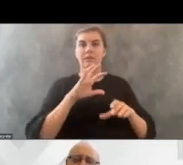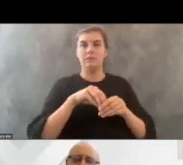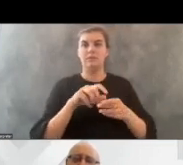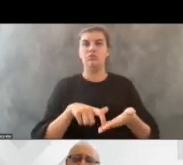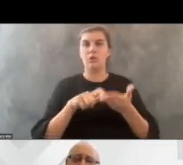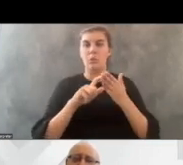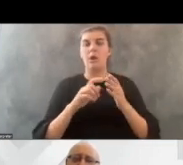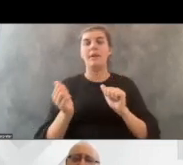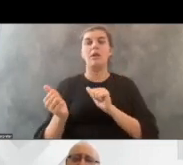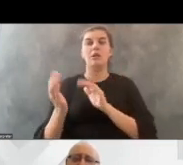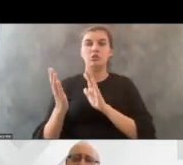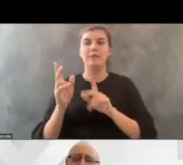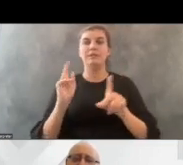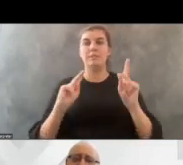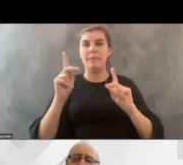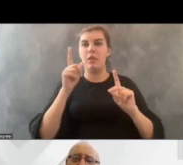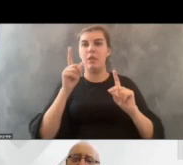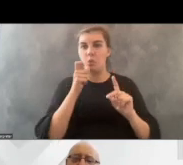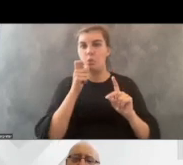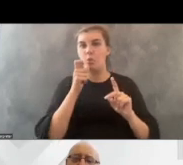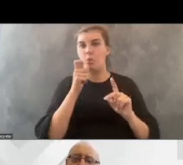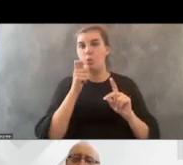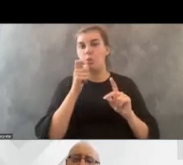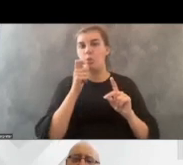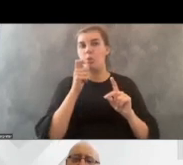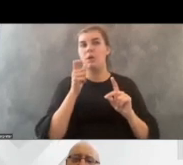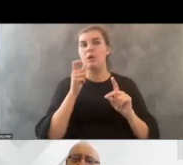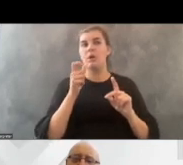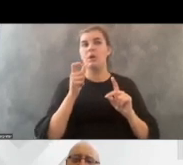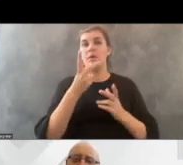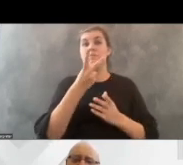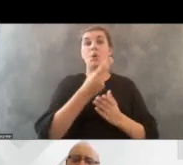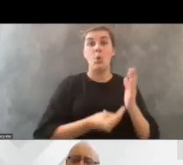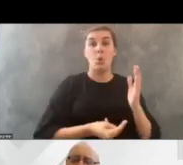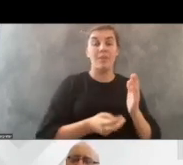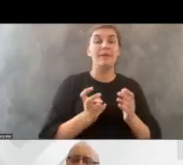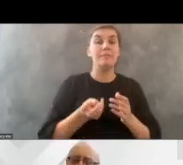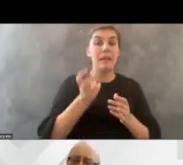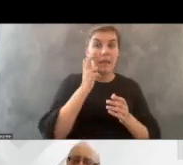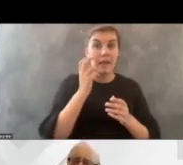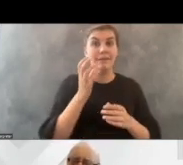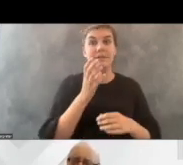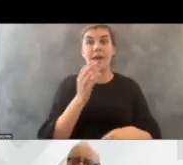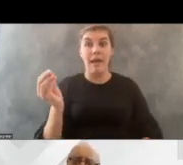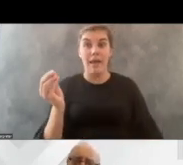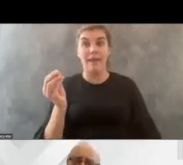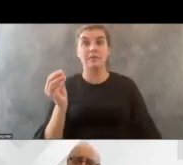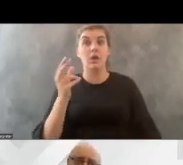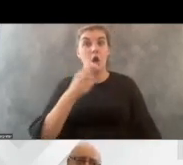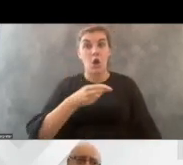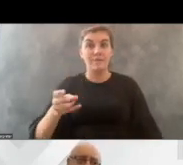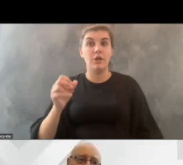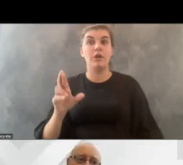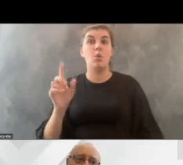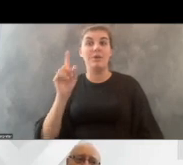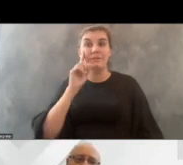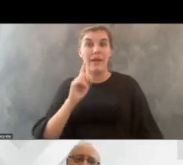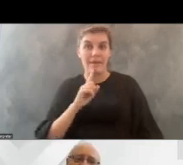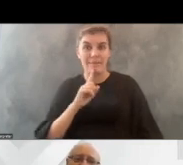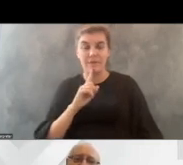pedestrian signal is been shut down and that they're in this flashing mode situation.